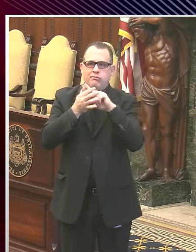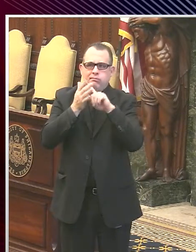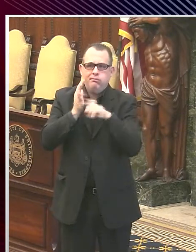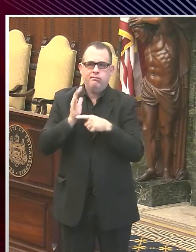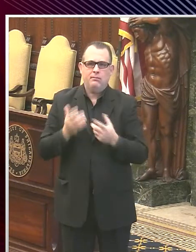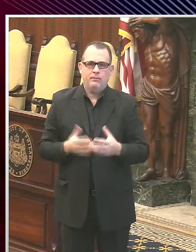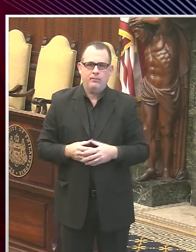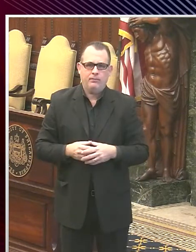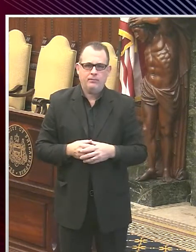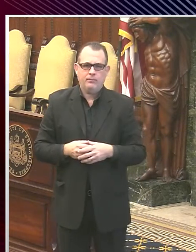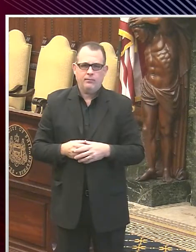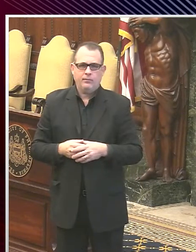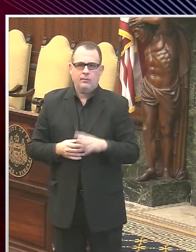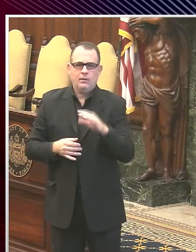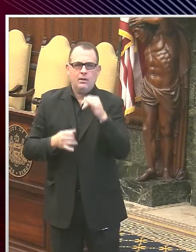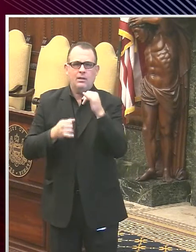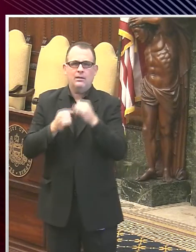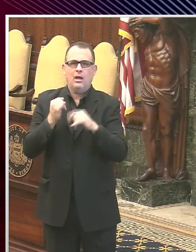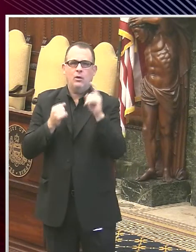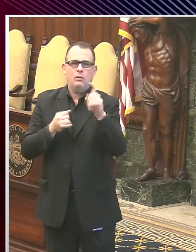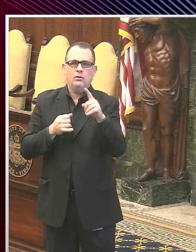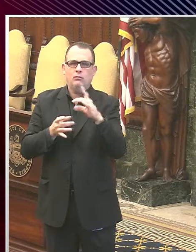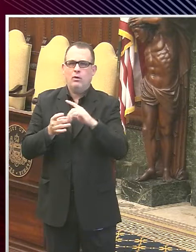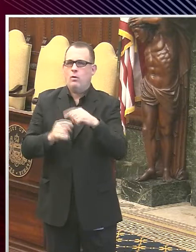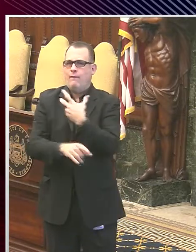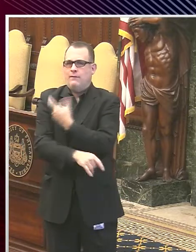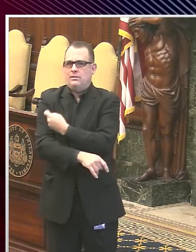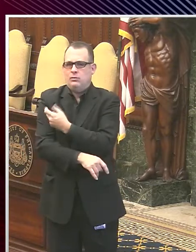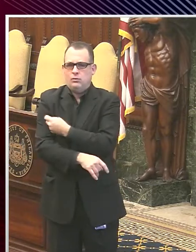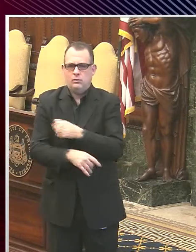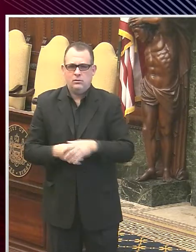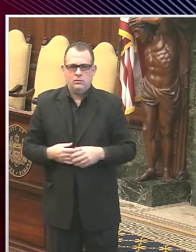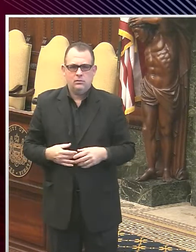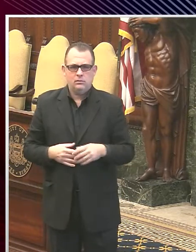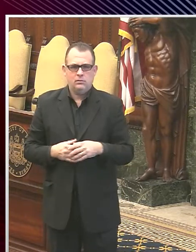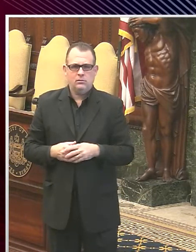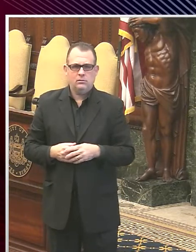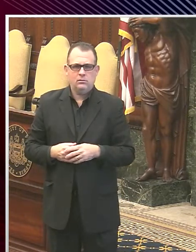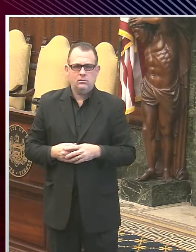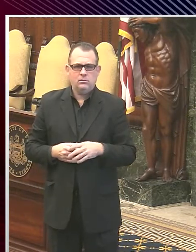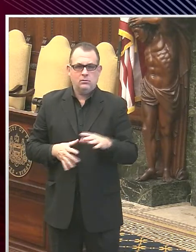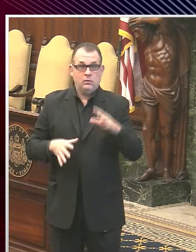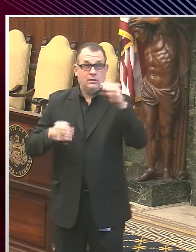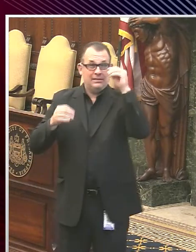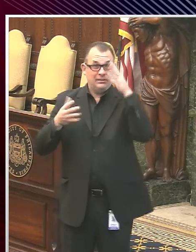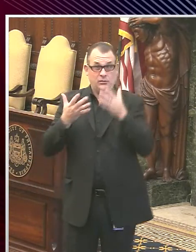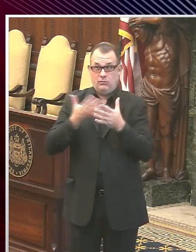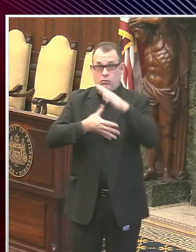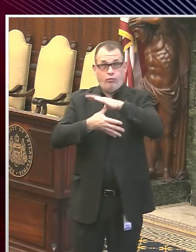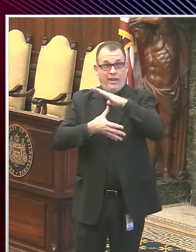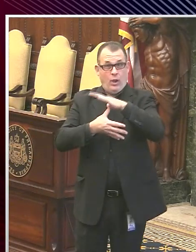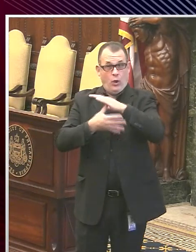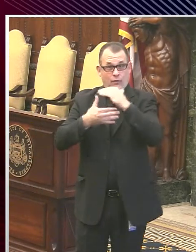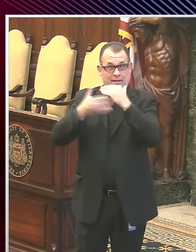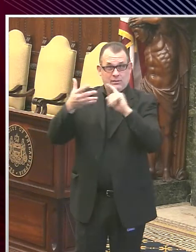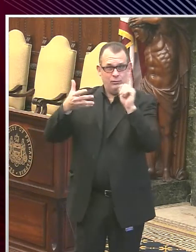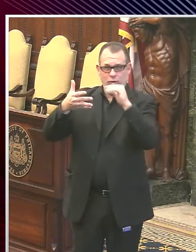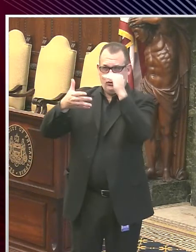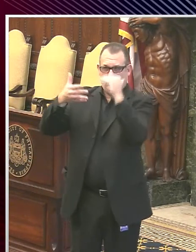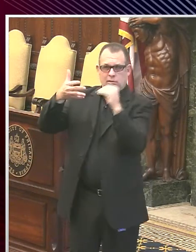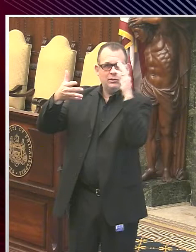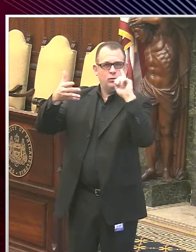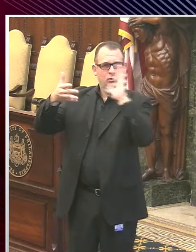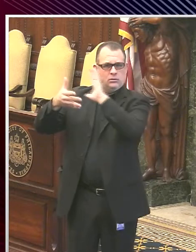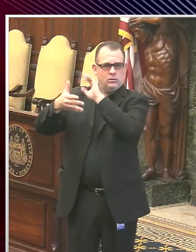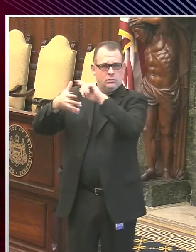vaccination, do you have any sense of sort of where teachers would fall on that prioritization list? And if the school district of Philadelphia is sort